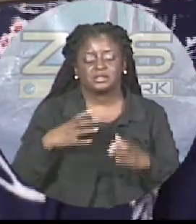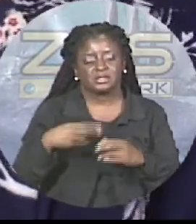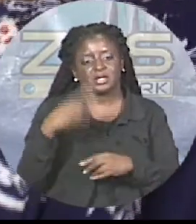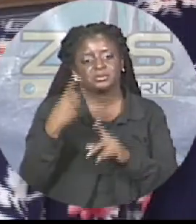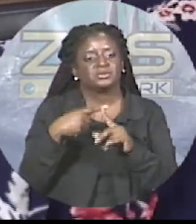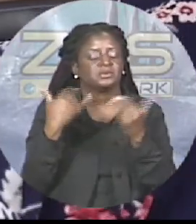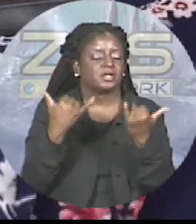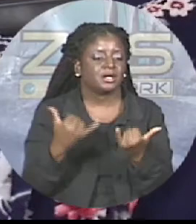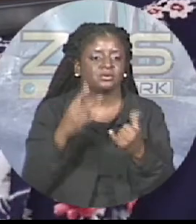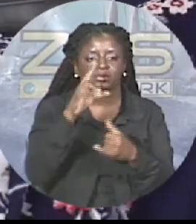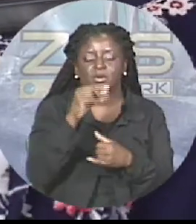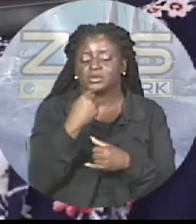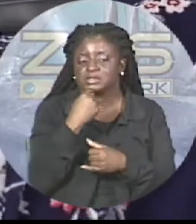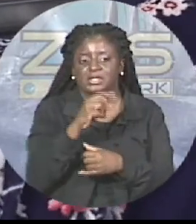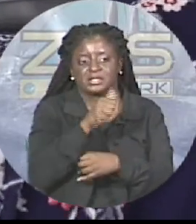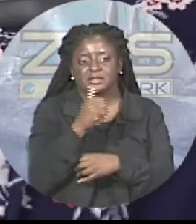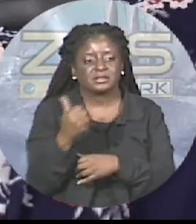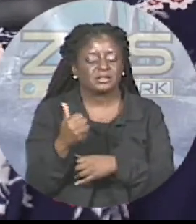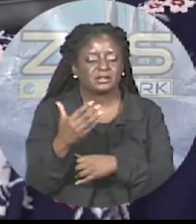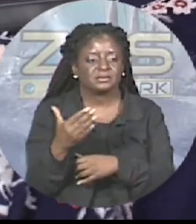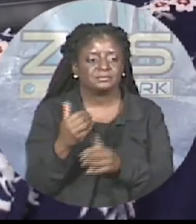now, nobody said nothing.